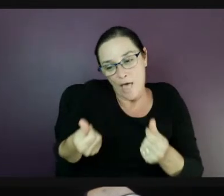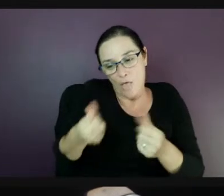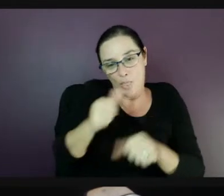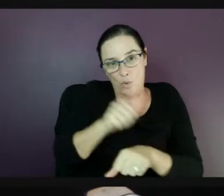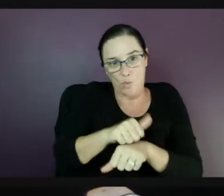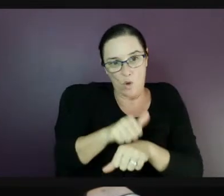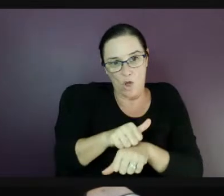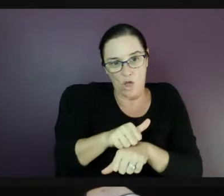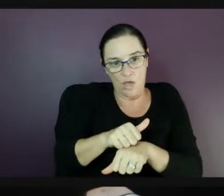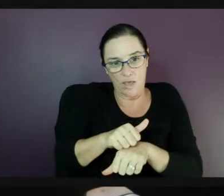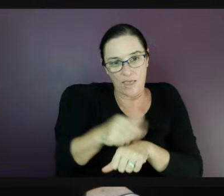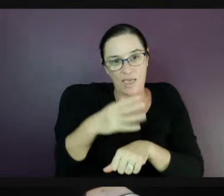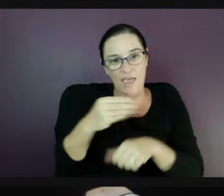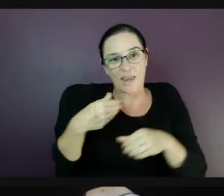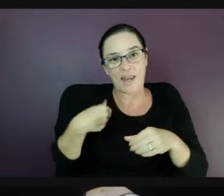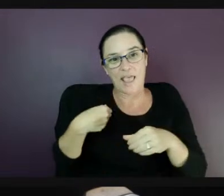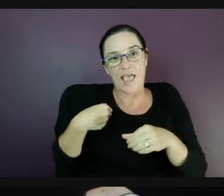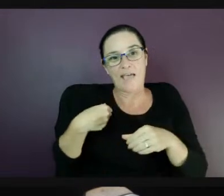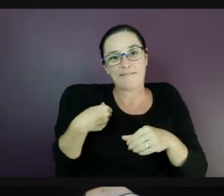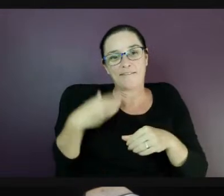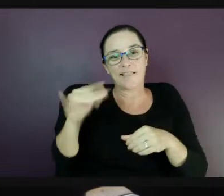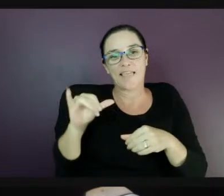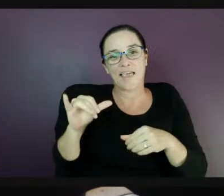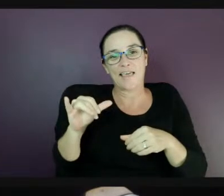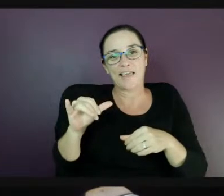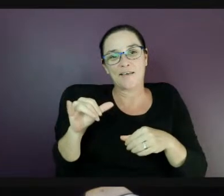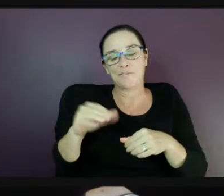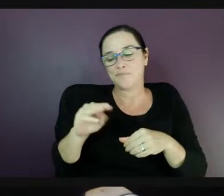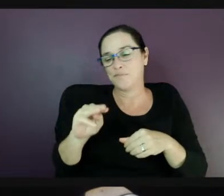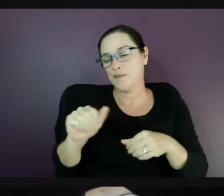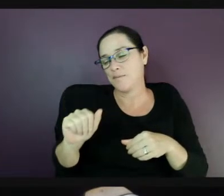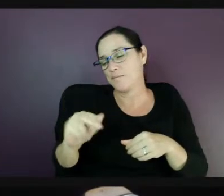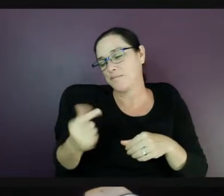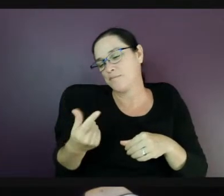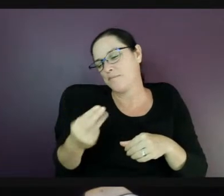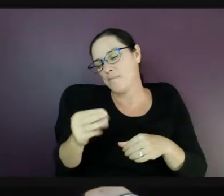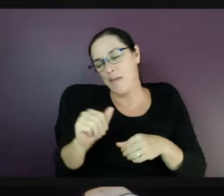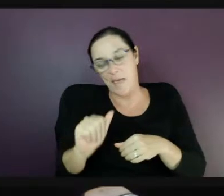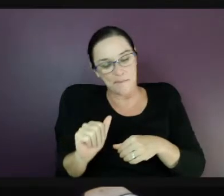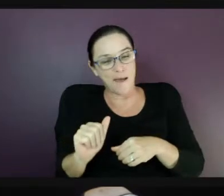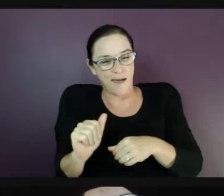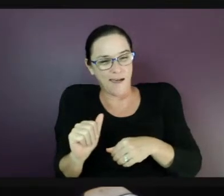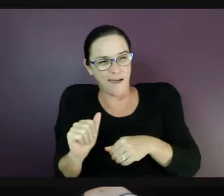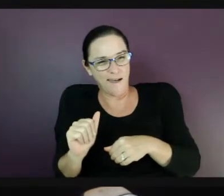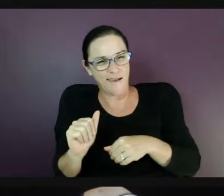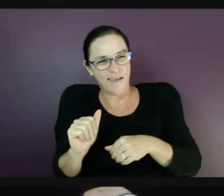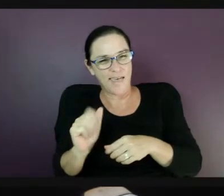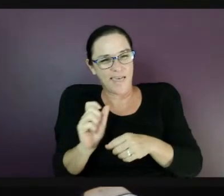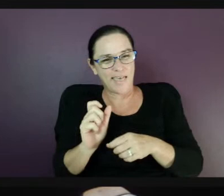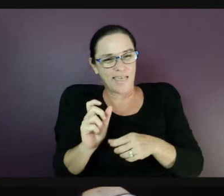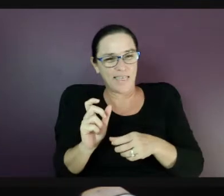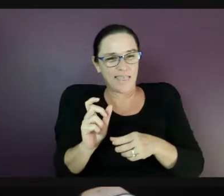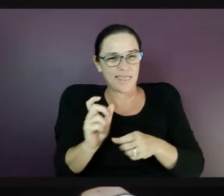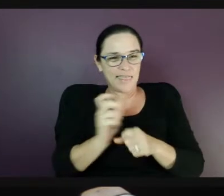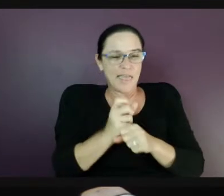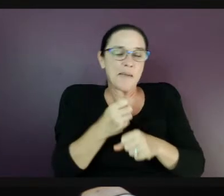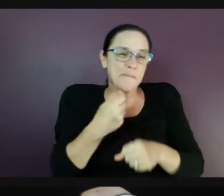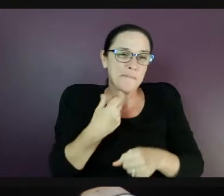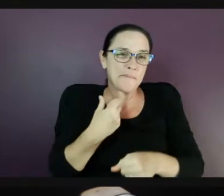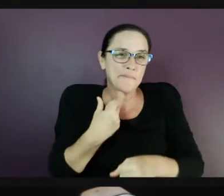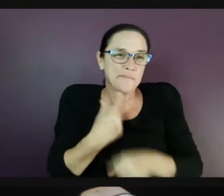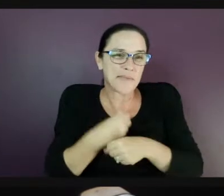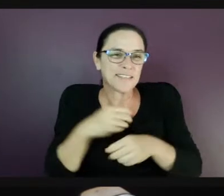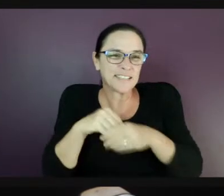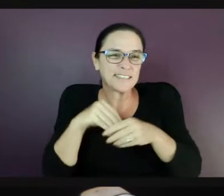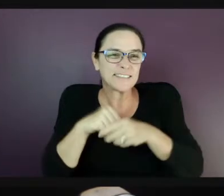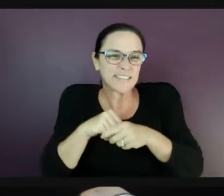little ribbons of, it's almost like a magma that forms within fault zones there. I'm trying to not use the technical terms for you guys, but that's